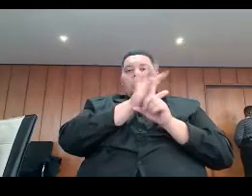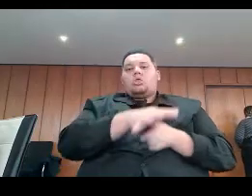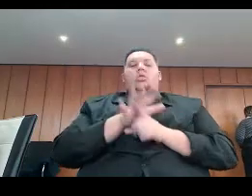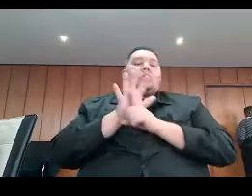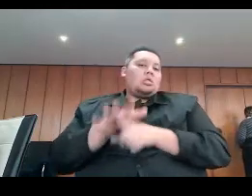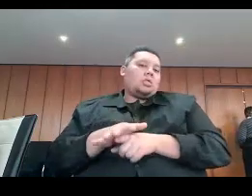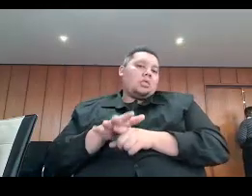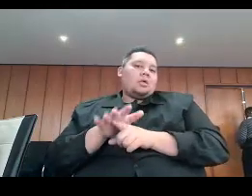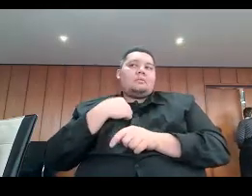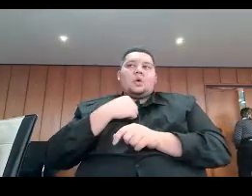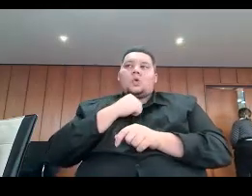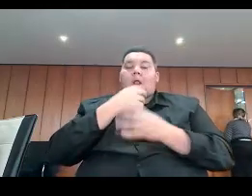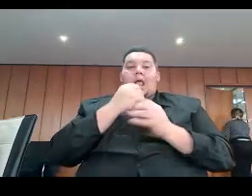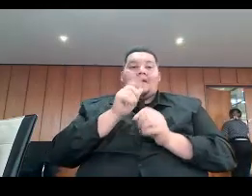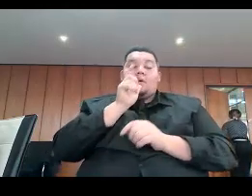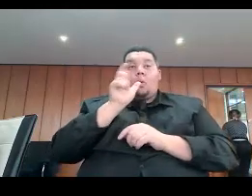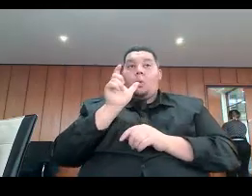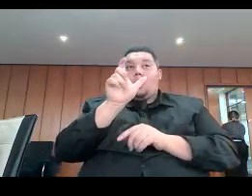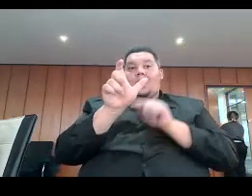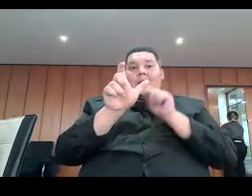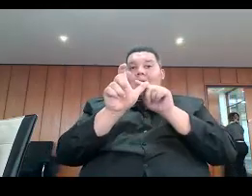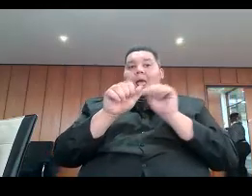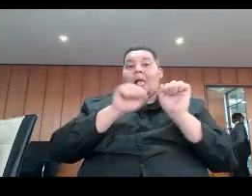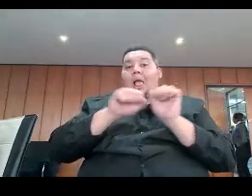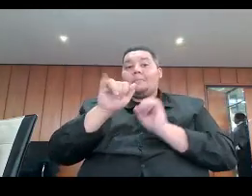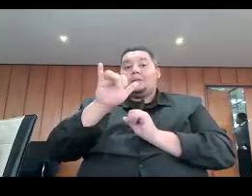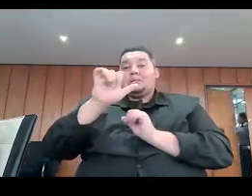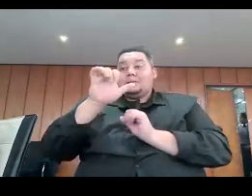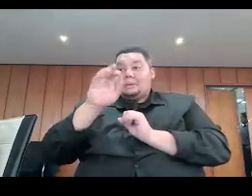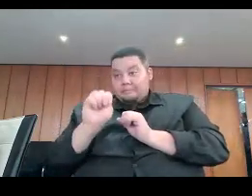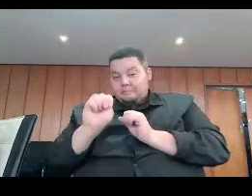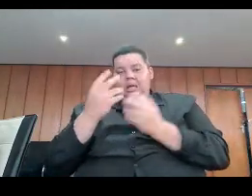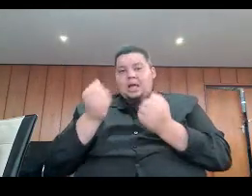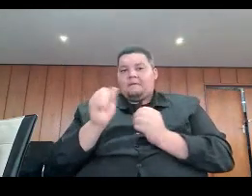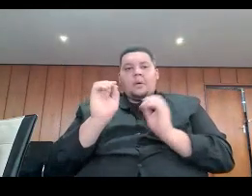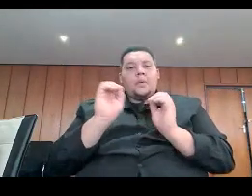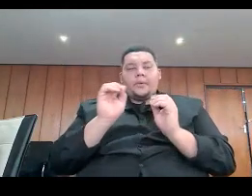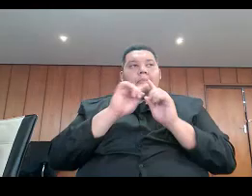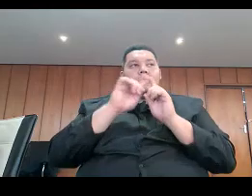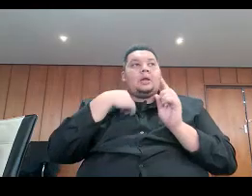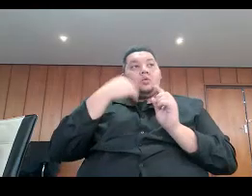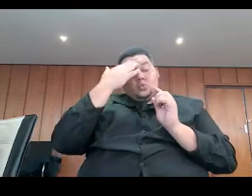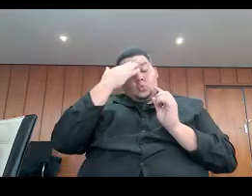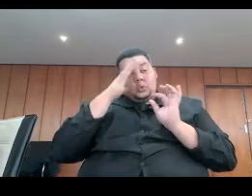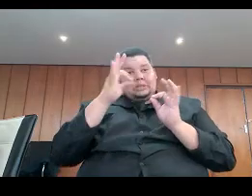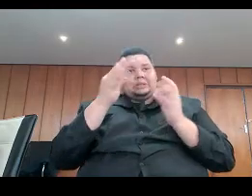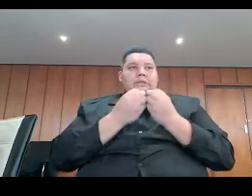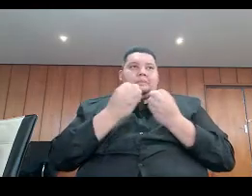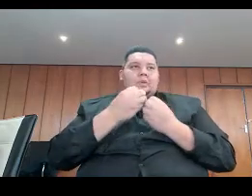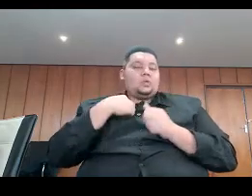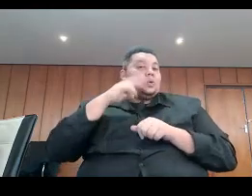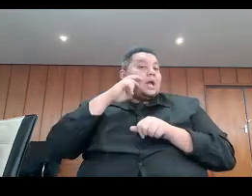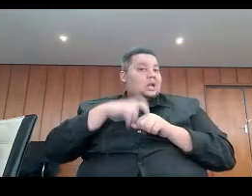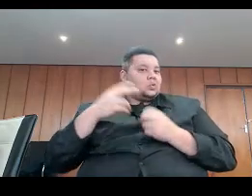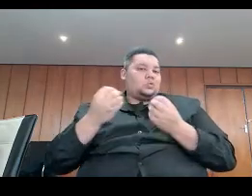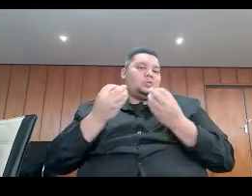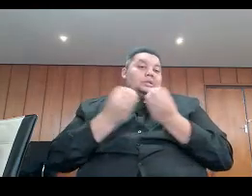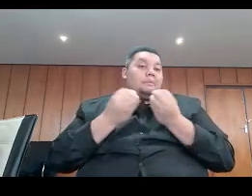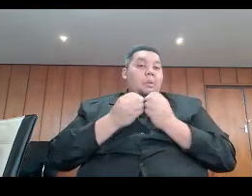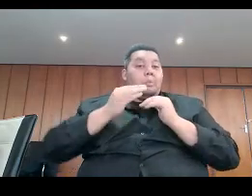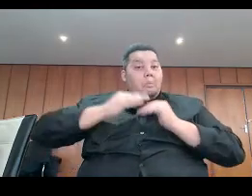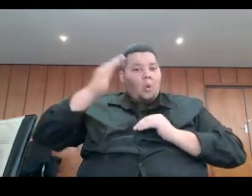didn't have a word like ableism then, but I knew there was something that needed to be done, something more that I could do